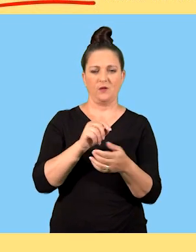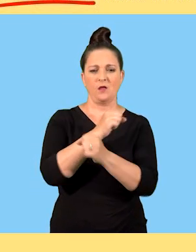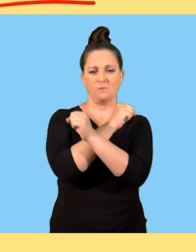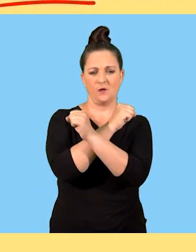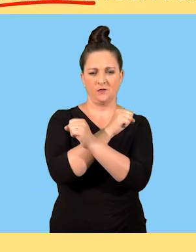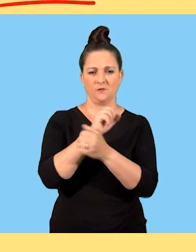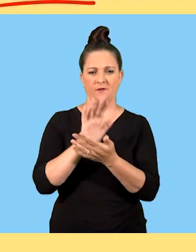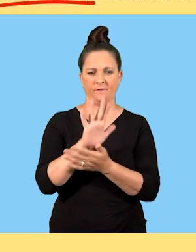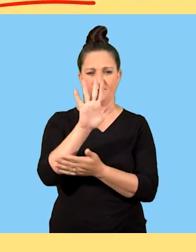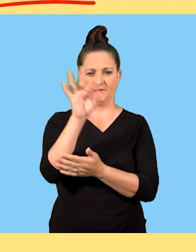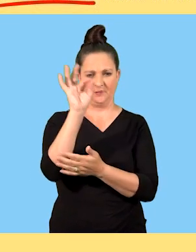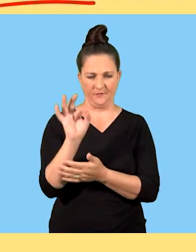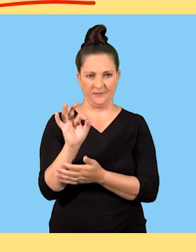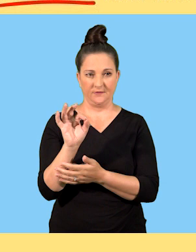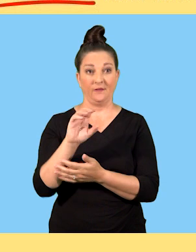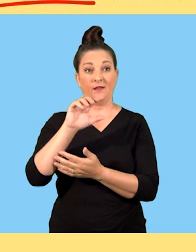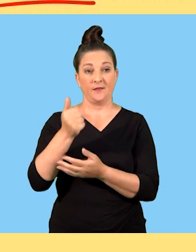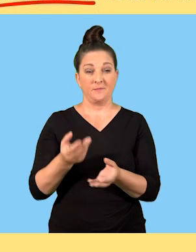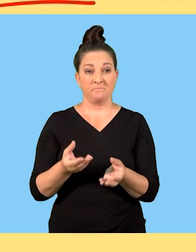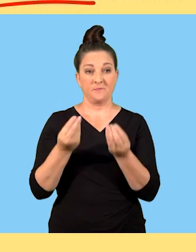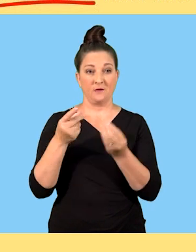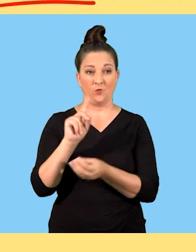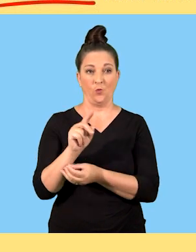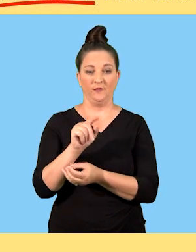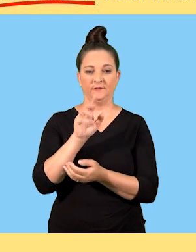by 15%. You get